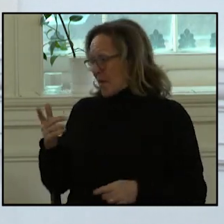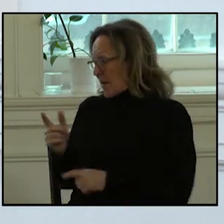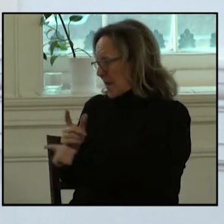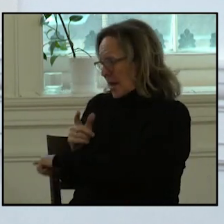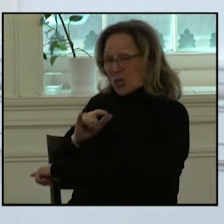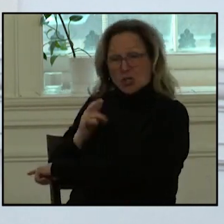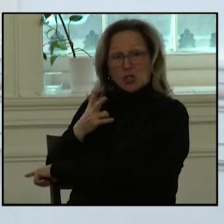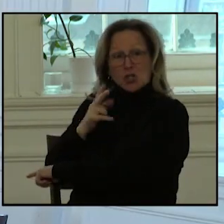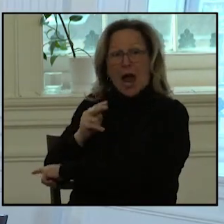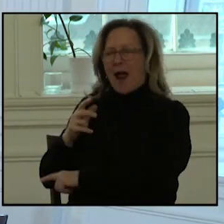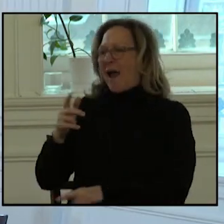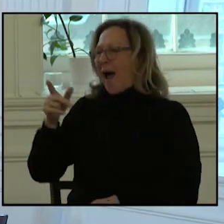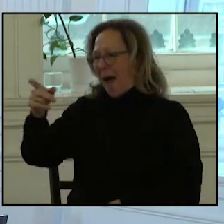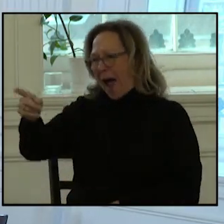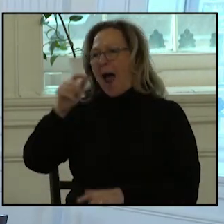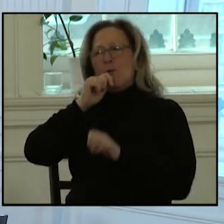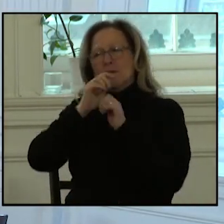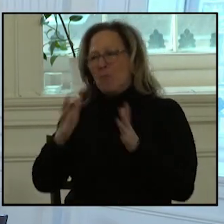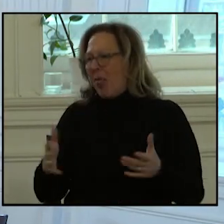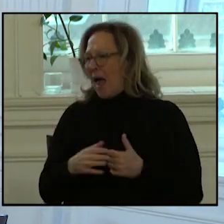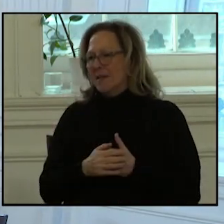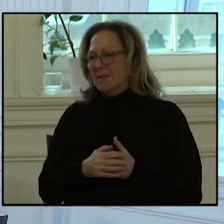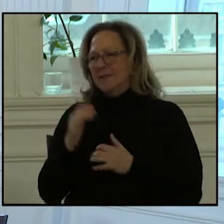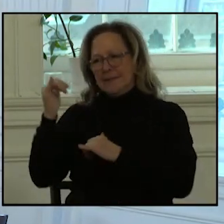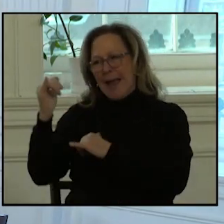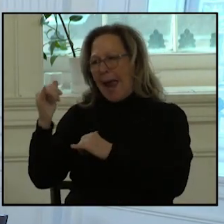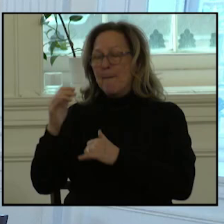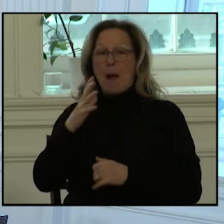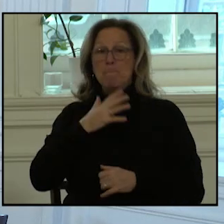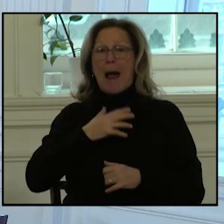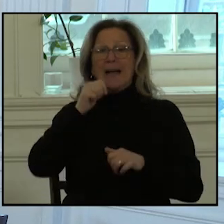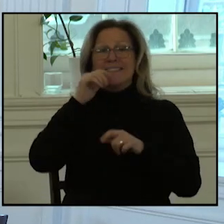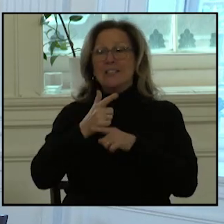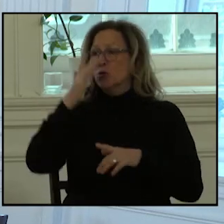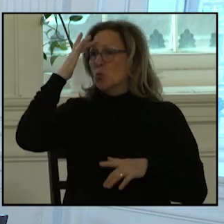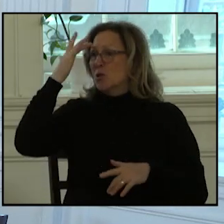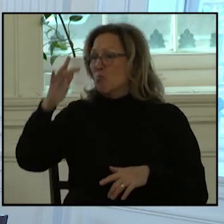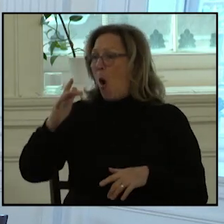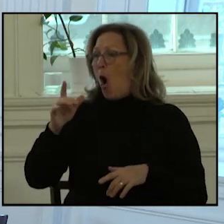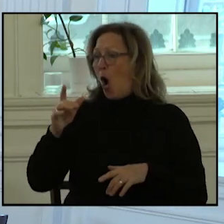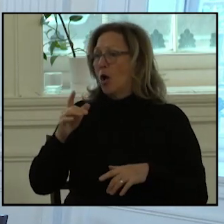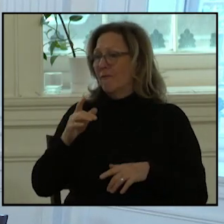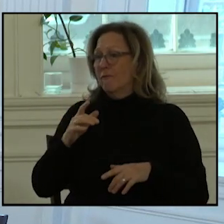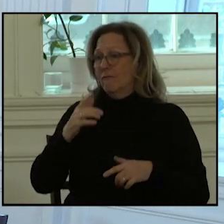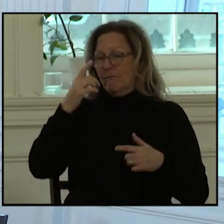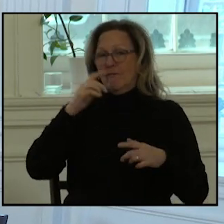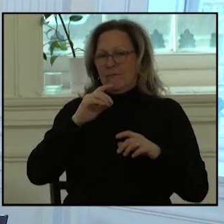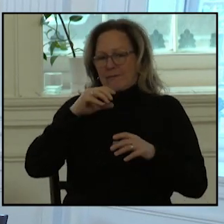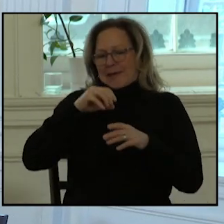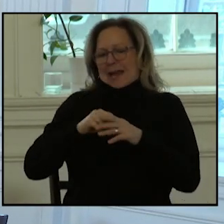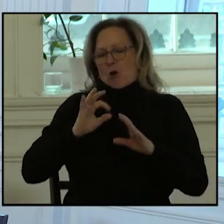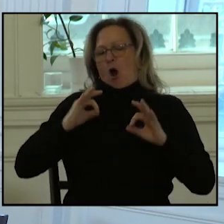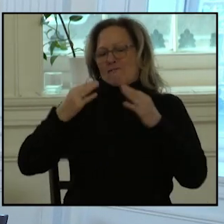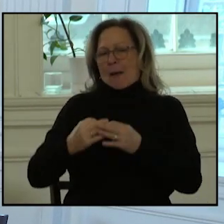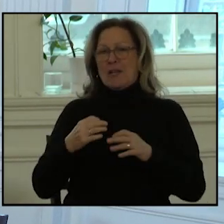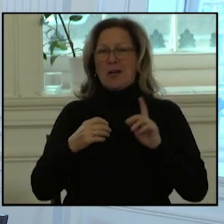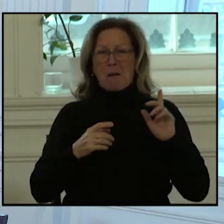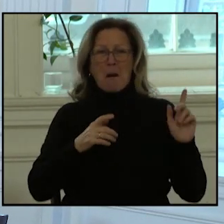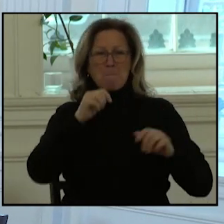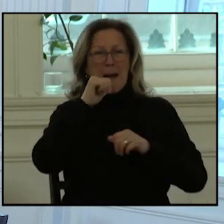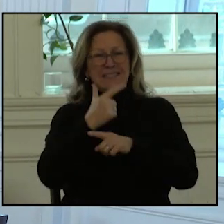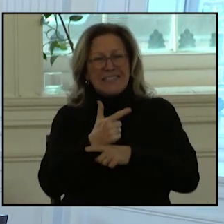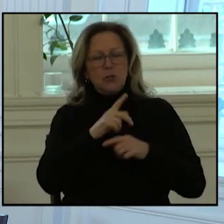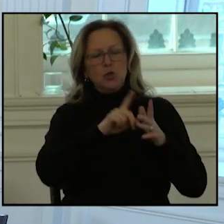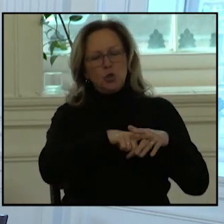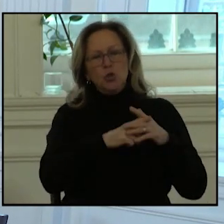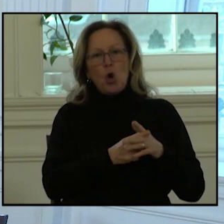because I was blessed because my sister was really smart about that really early on. So, you know, she started early on, the